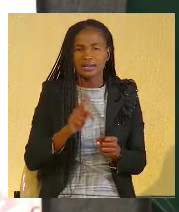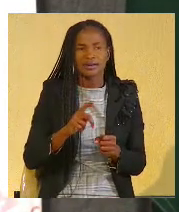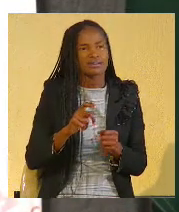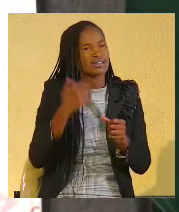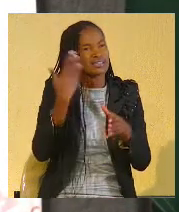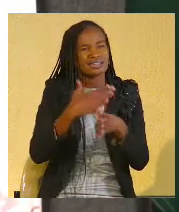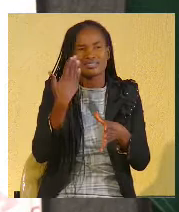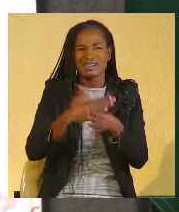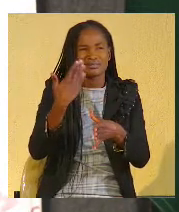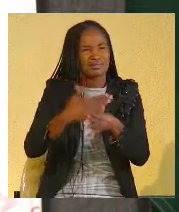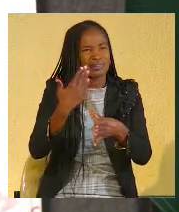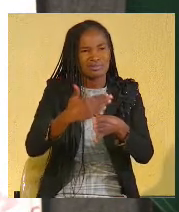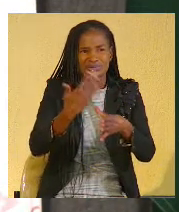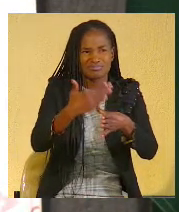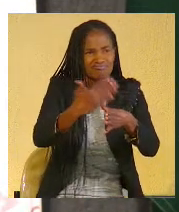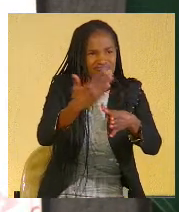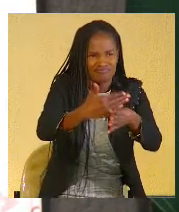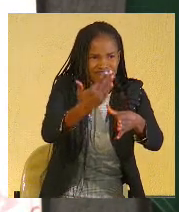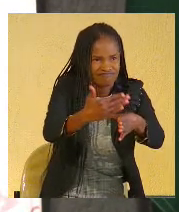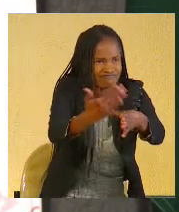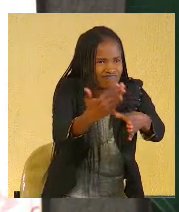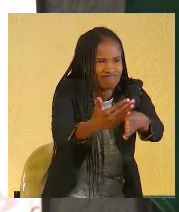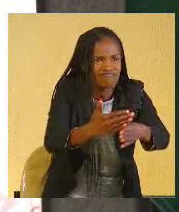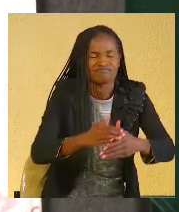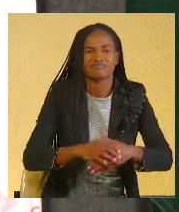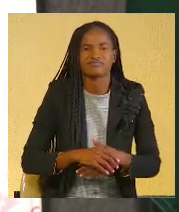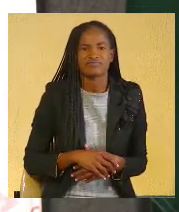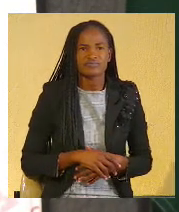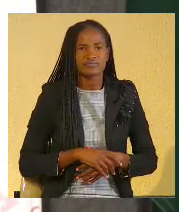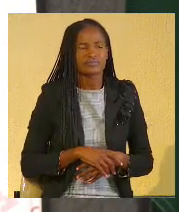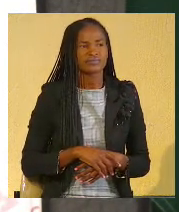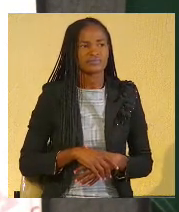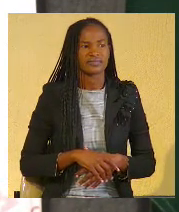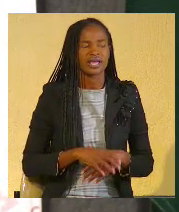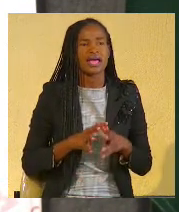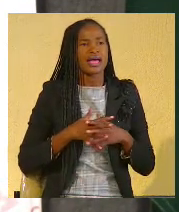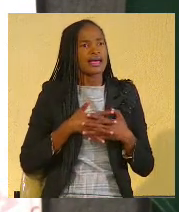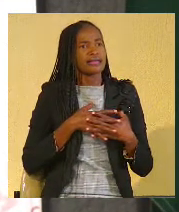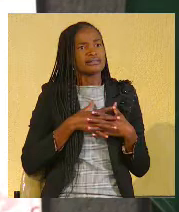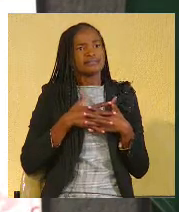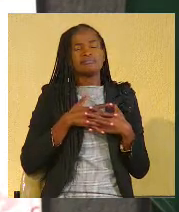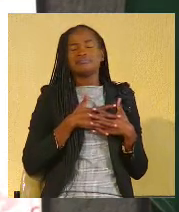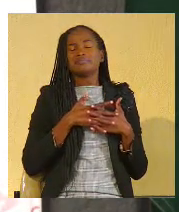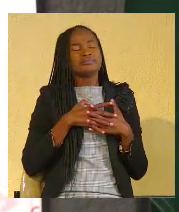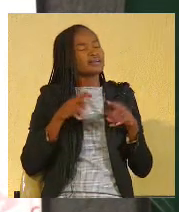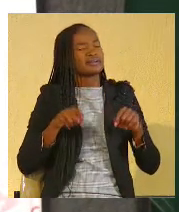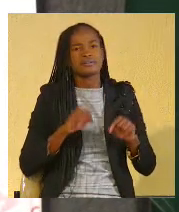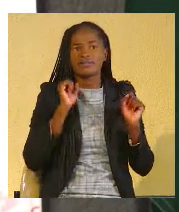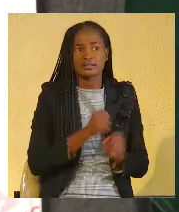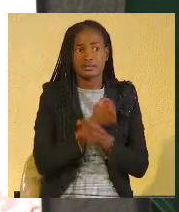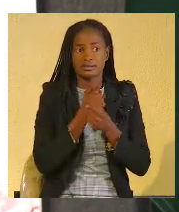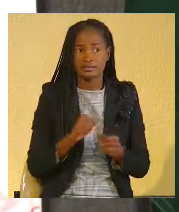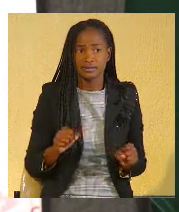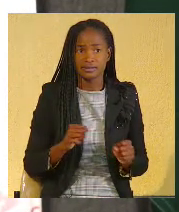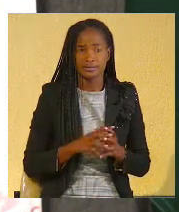yet done. We have no reason to be complacent,